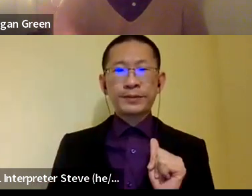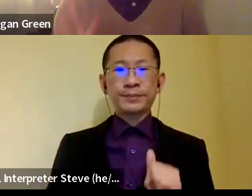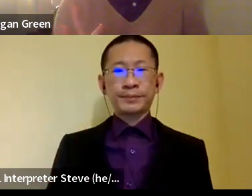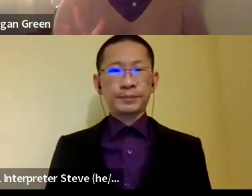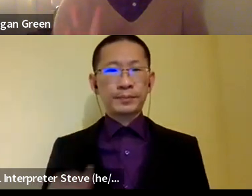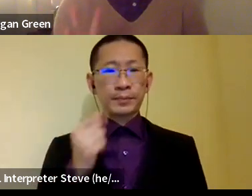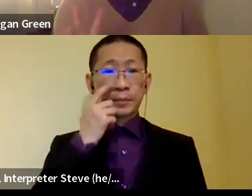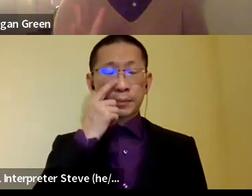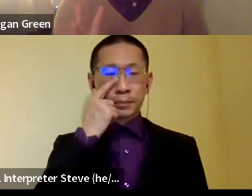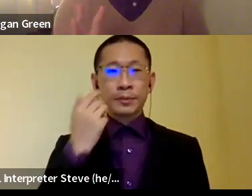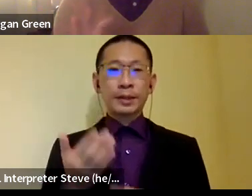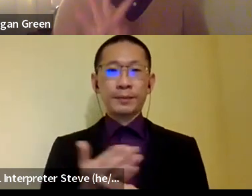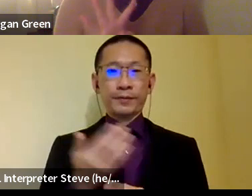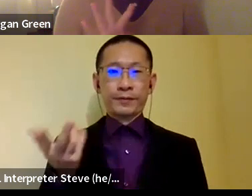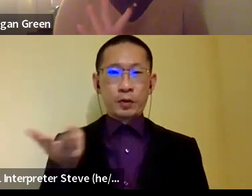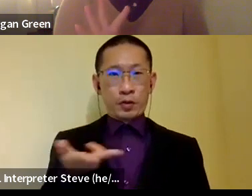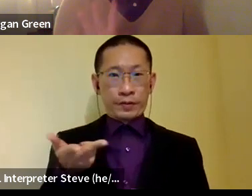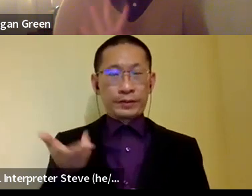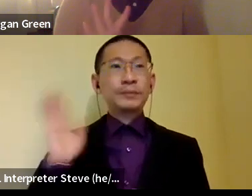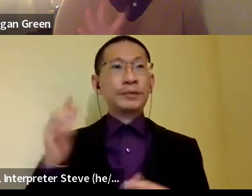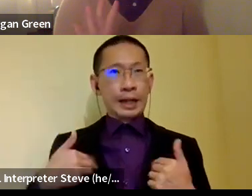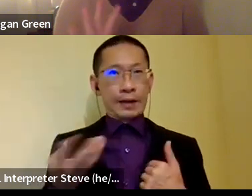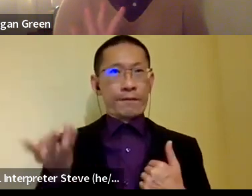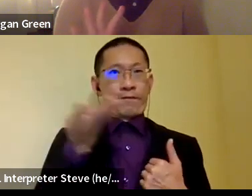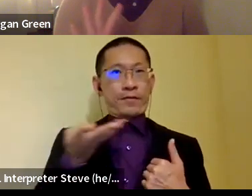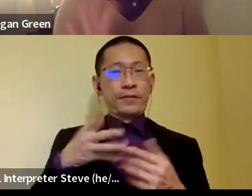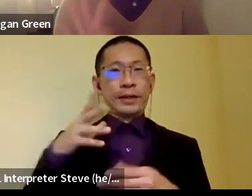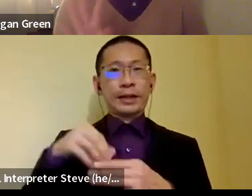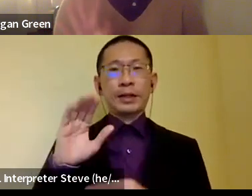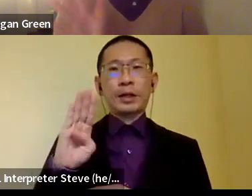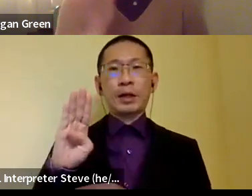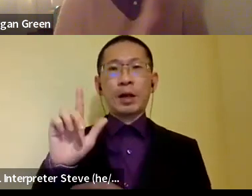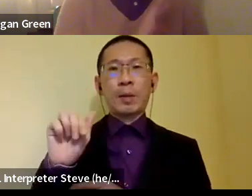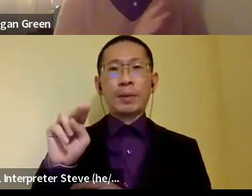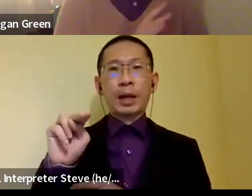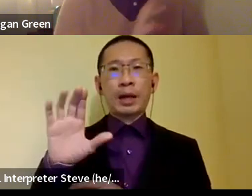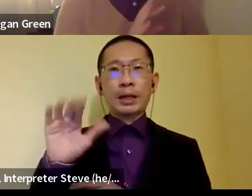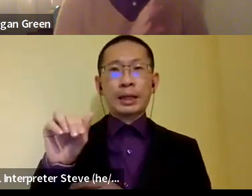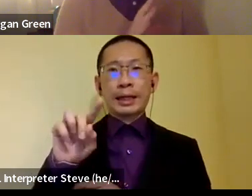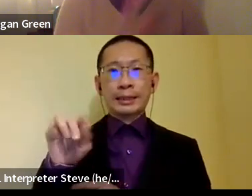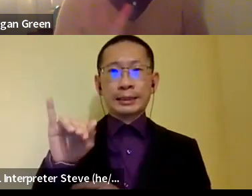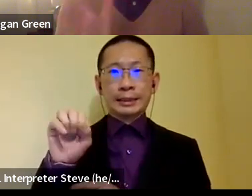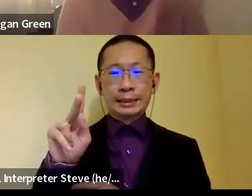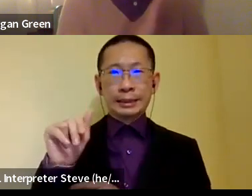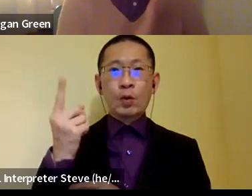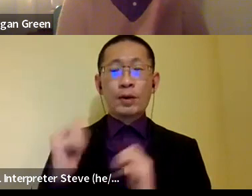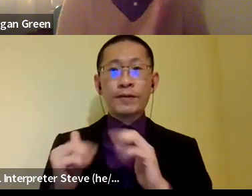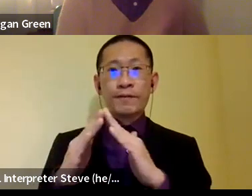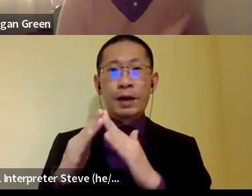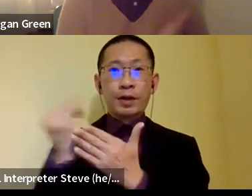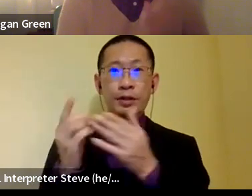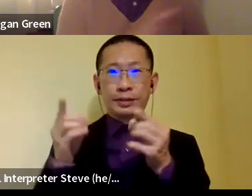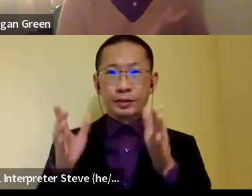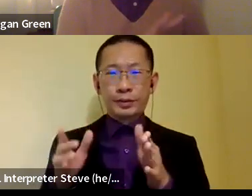Prior to the three of us, there were four of us, including Blanca Ziska, who's one of the founding artistic directors, and she's